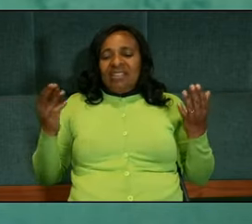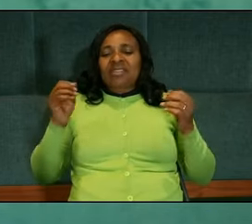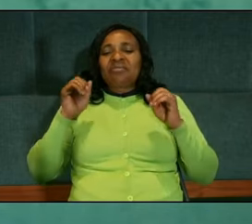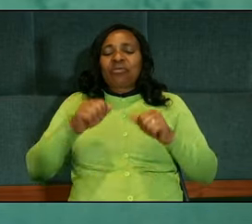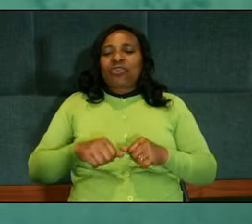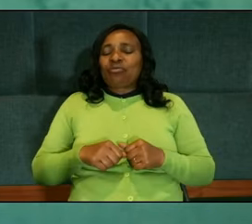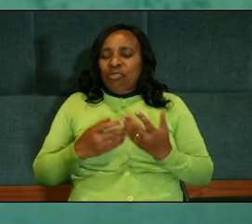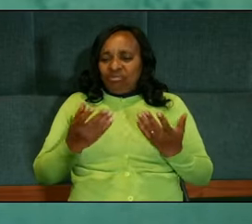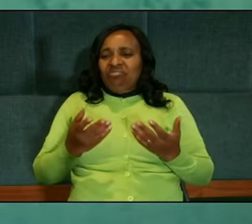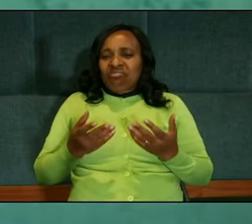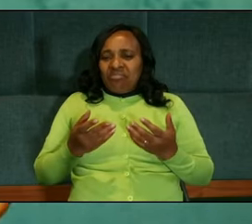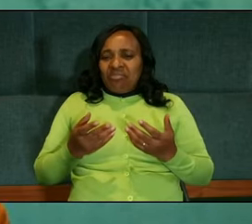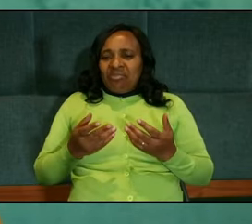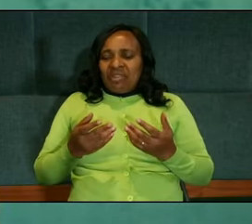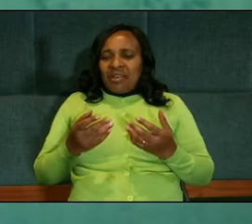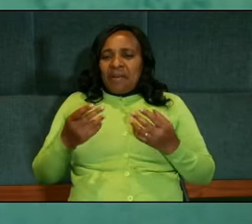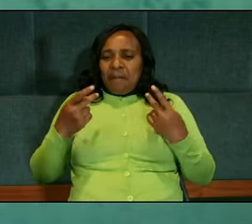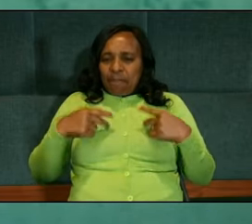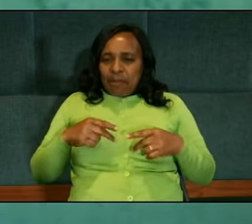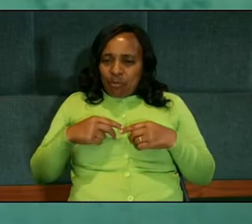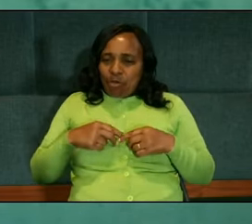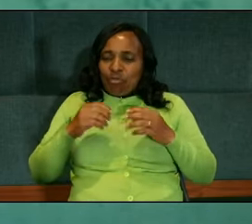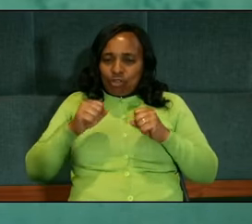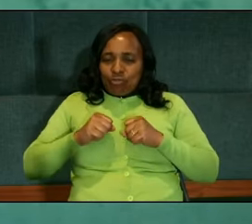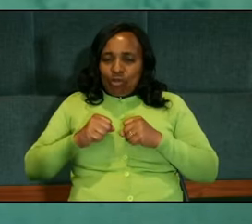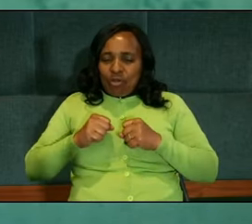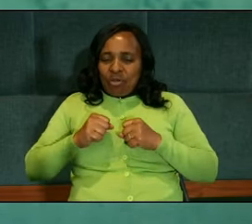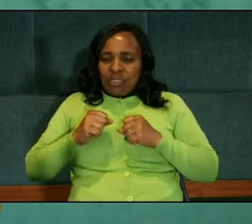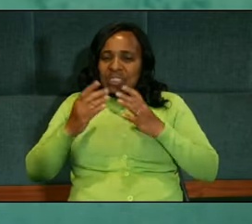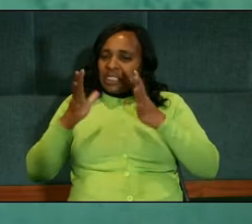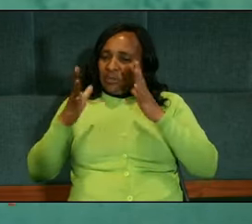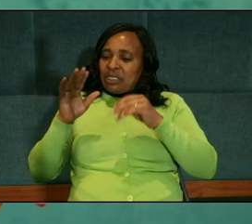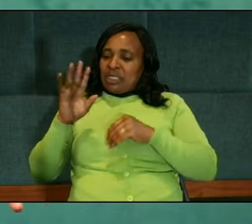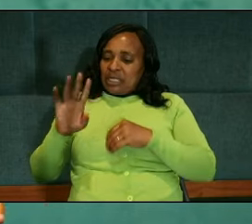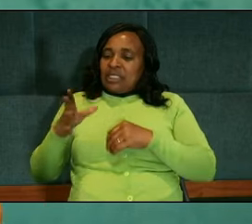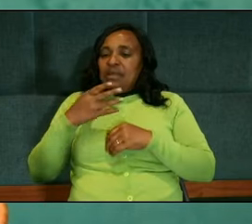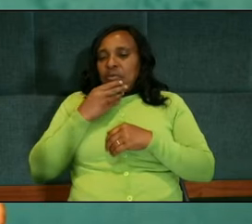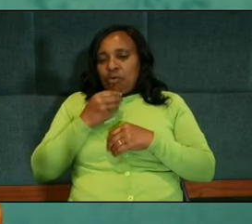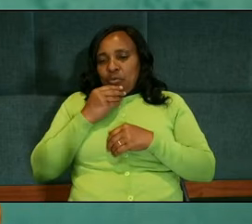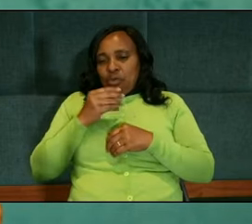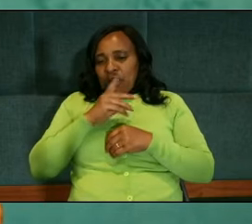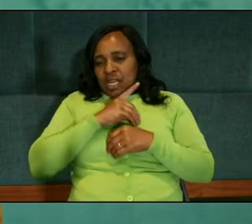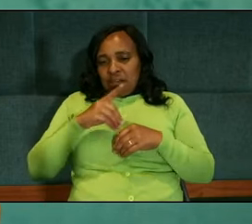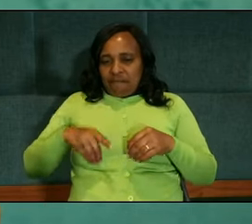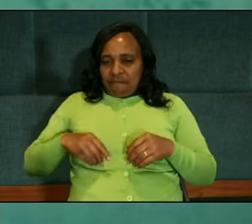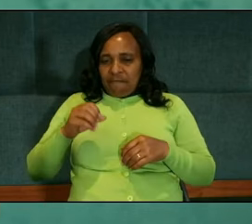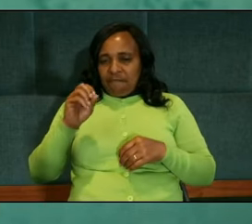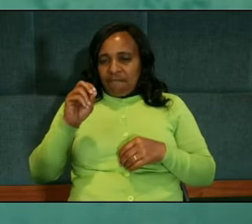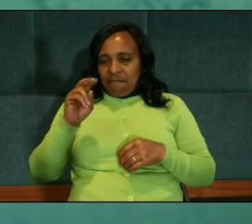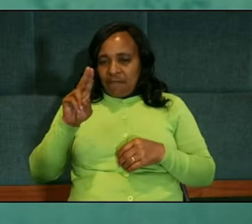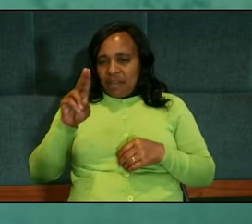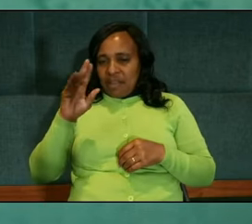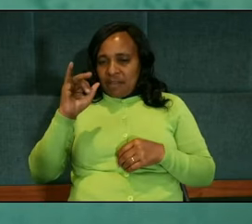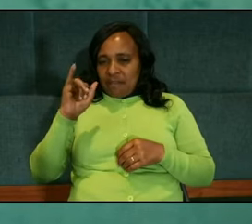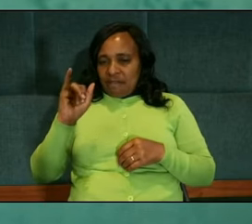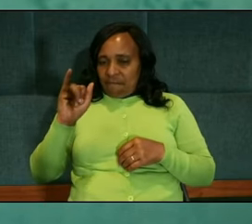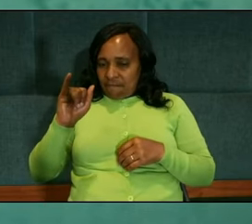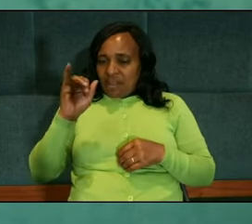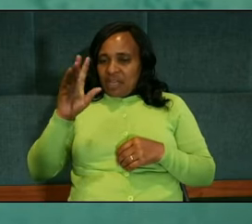still harbor those emotions, because David was just being himself. There's nothing he really did